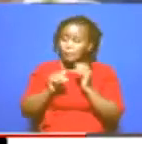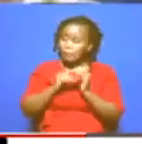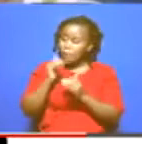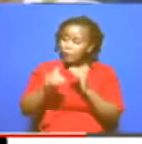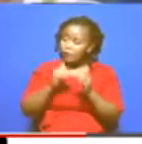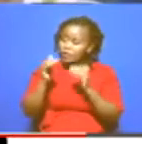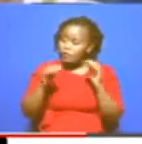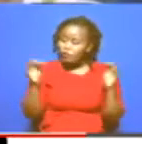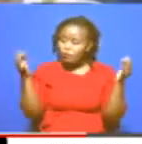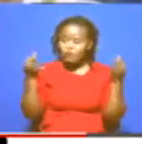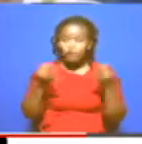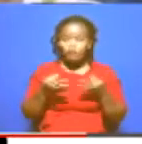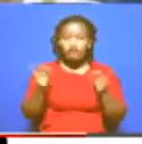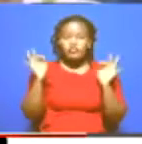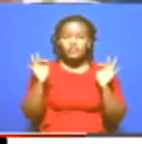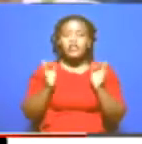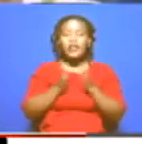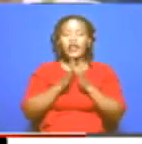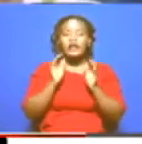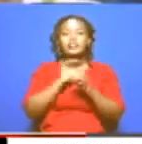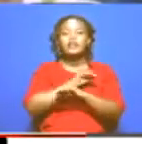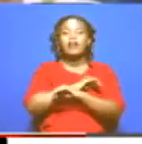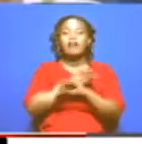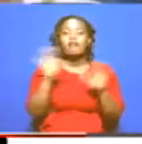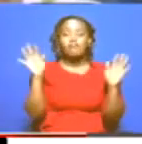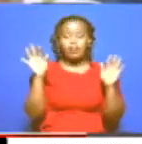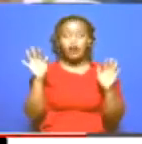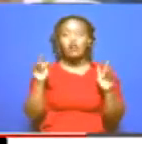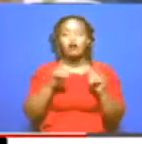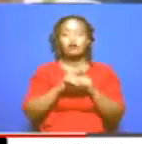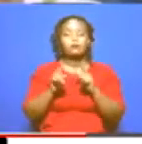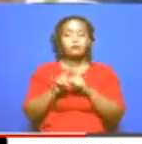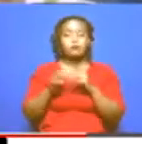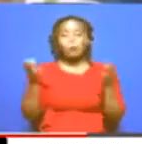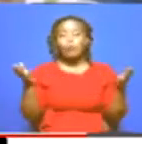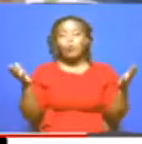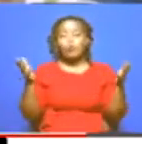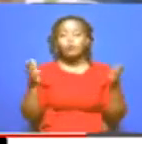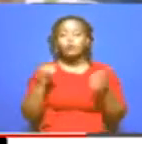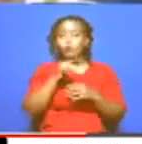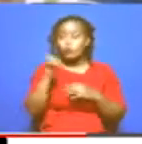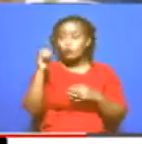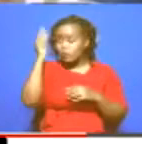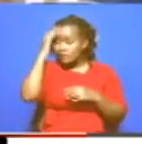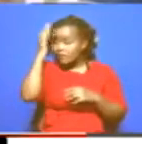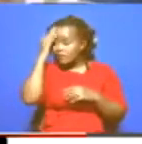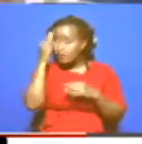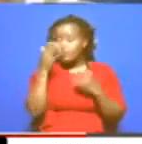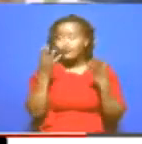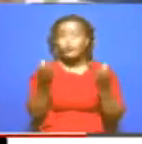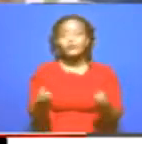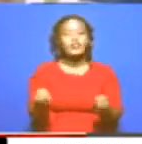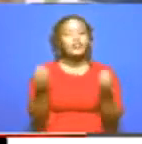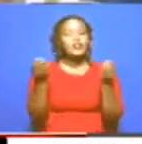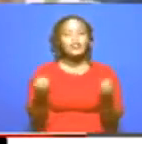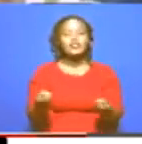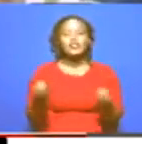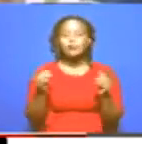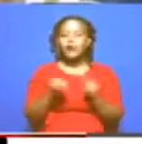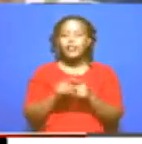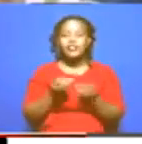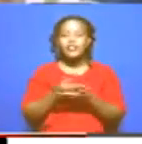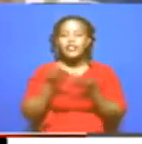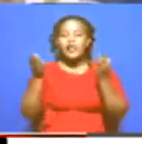free and fair, and as you will see, it will be simple and everybody will have an